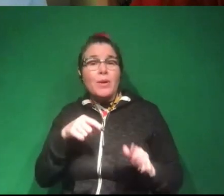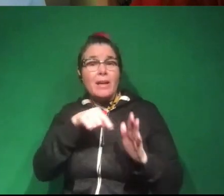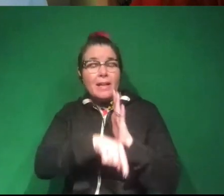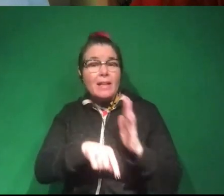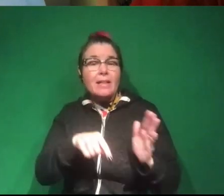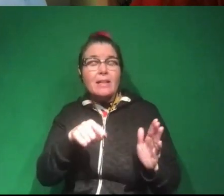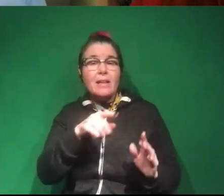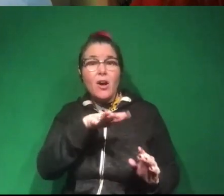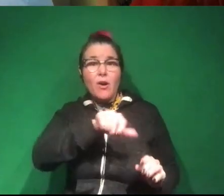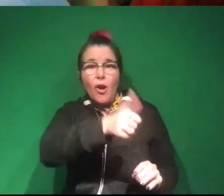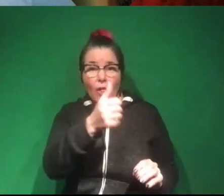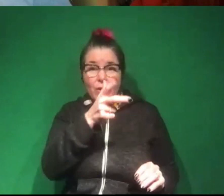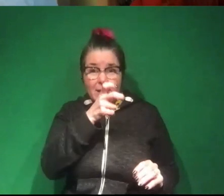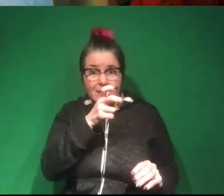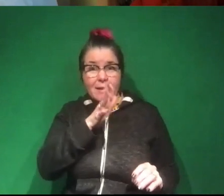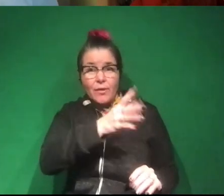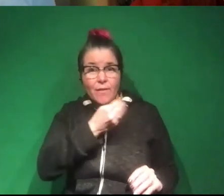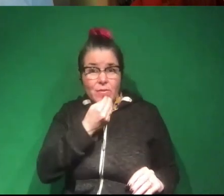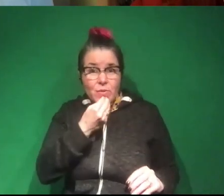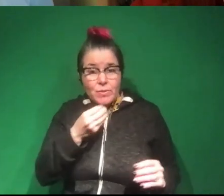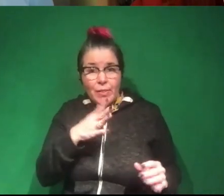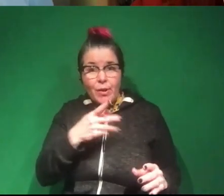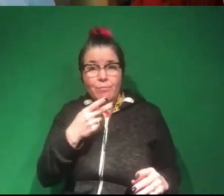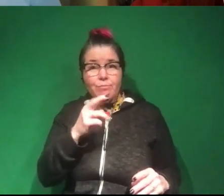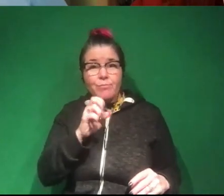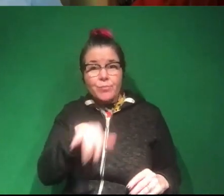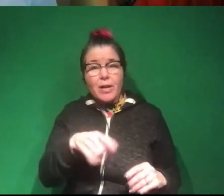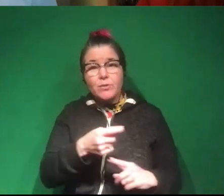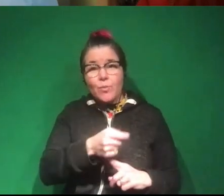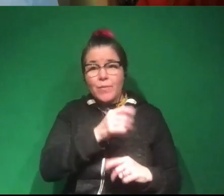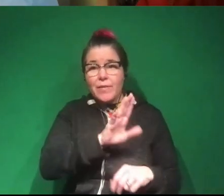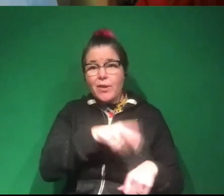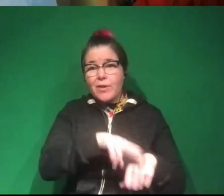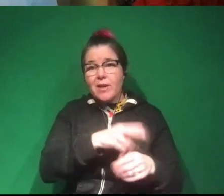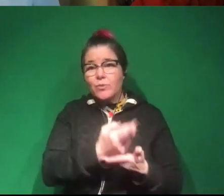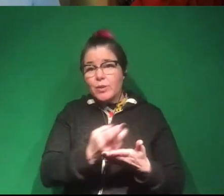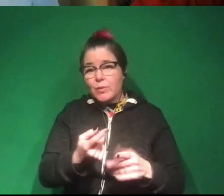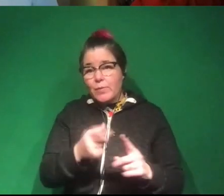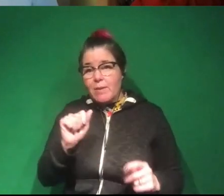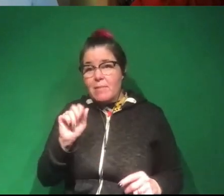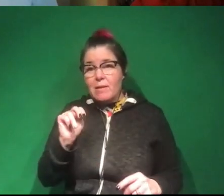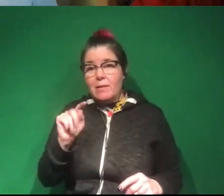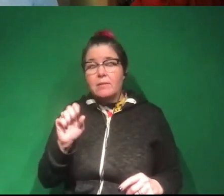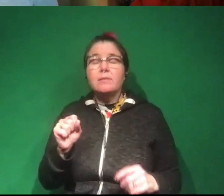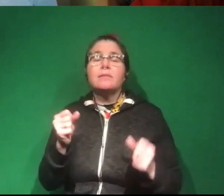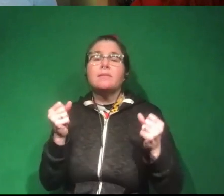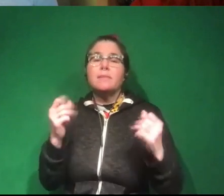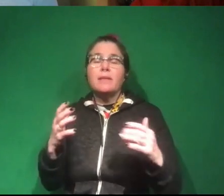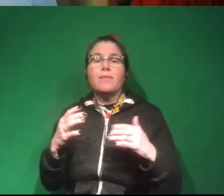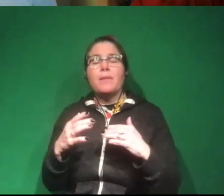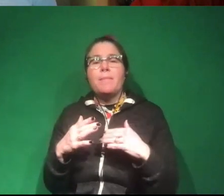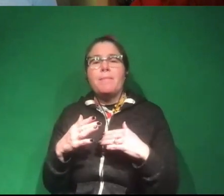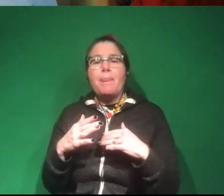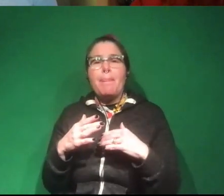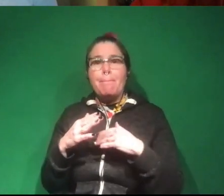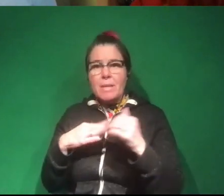insects that the ants preyed upon once they died. So we're removing natural resources. A lot of the building that